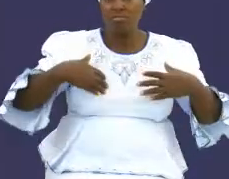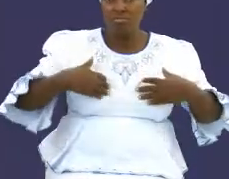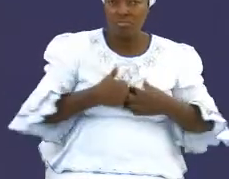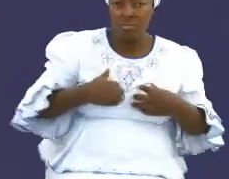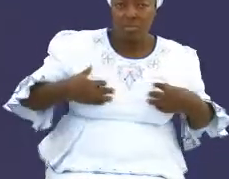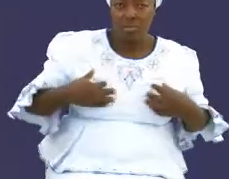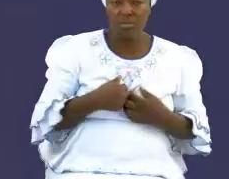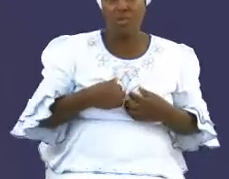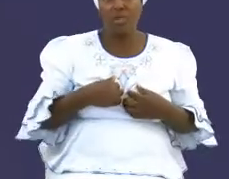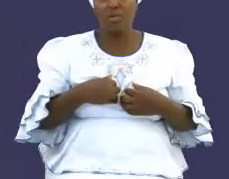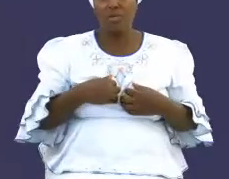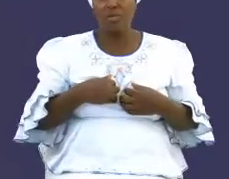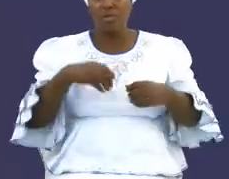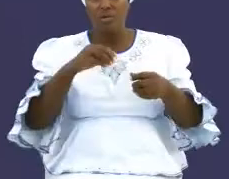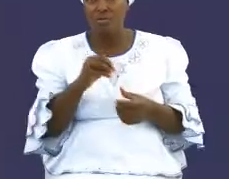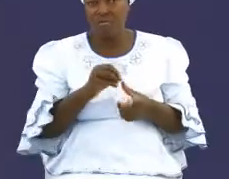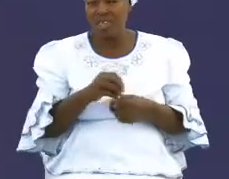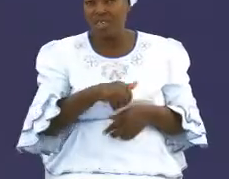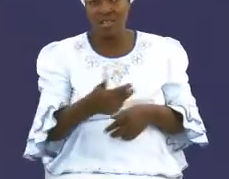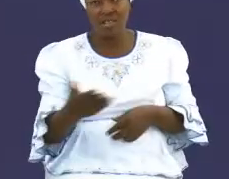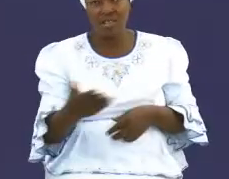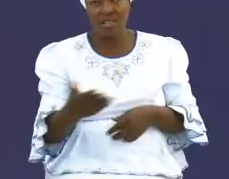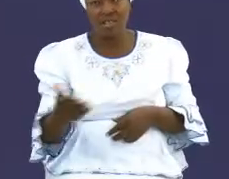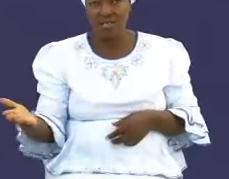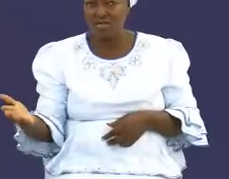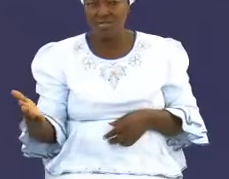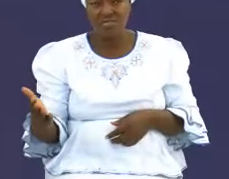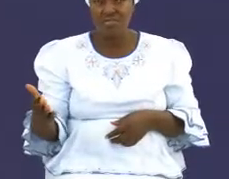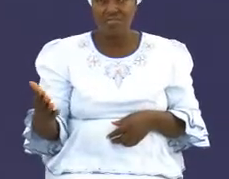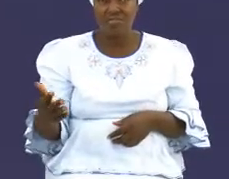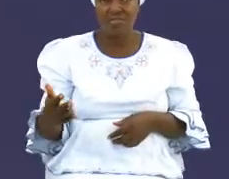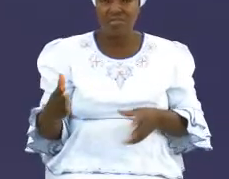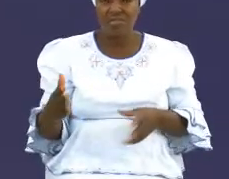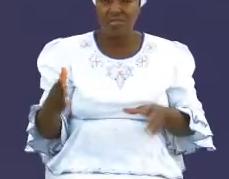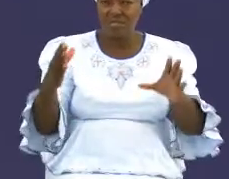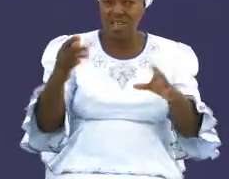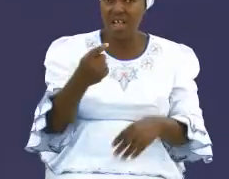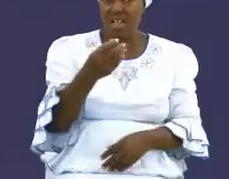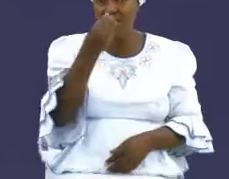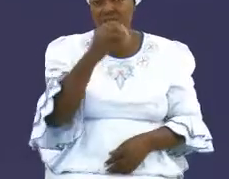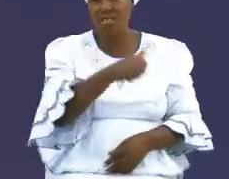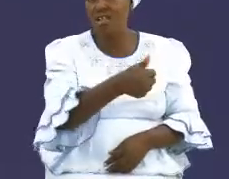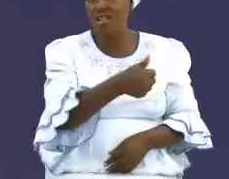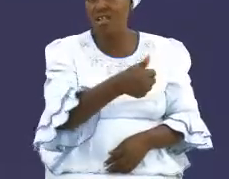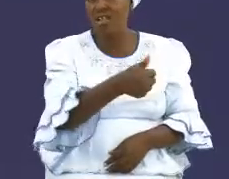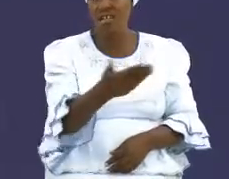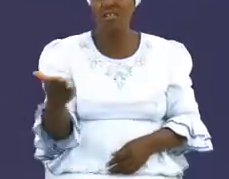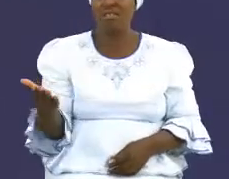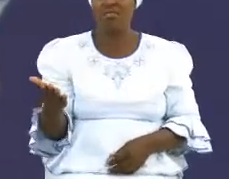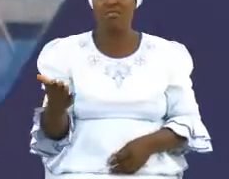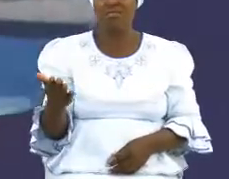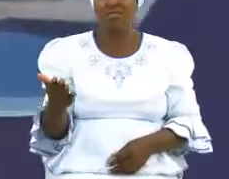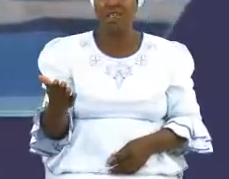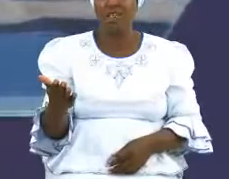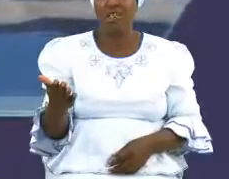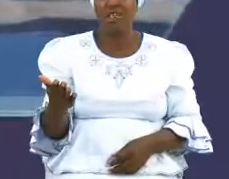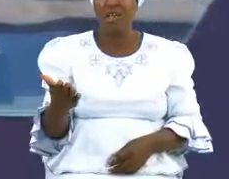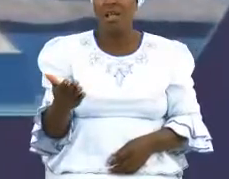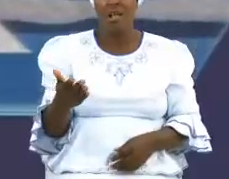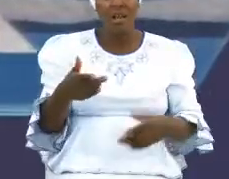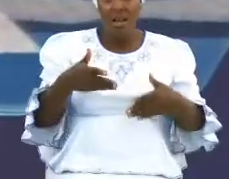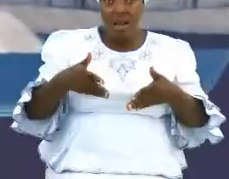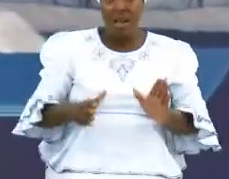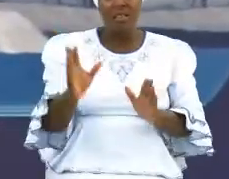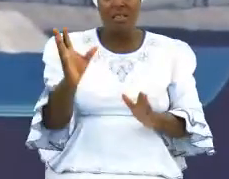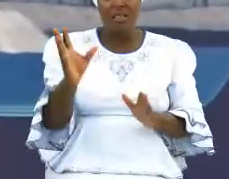herd, nor flock taste anything. Let them not feed,